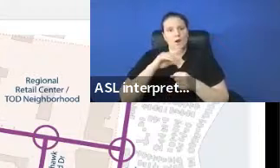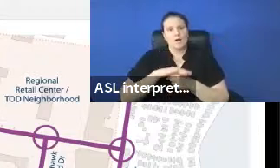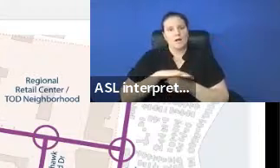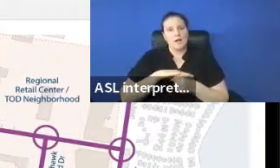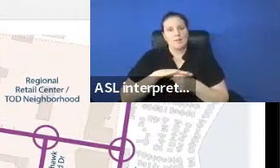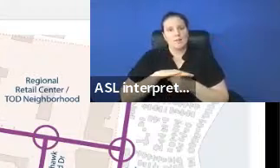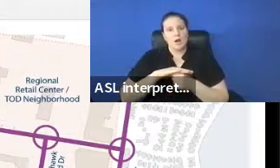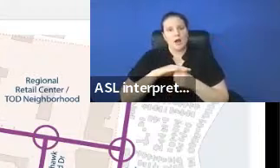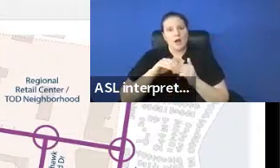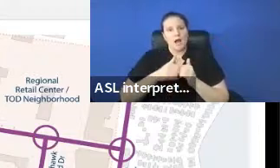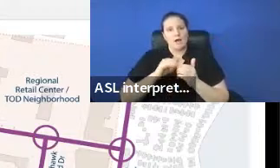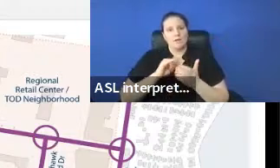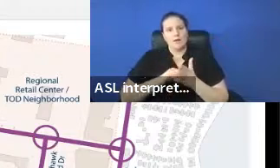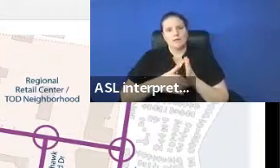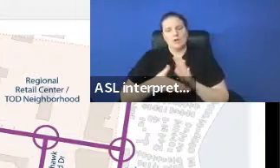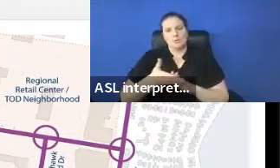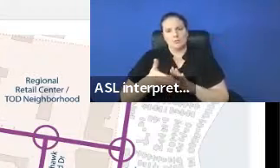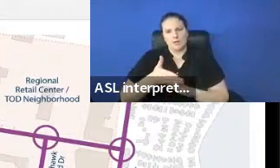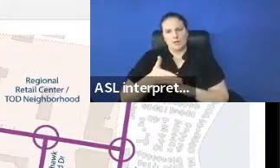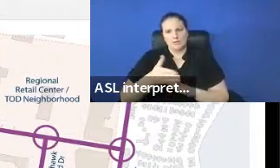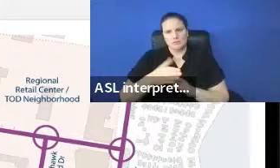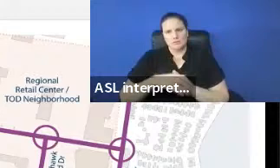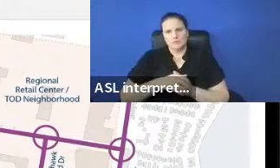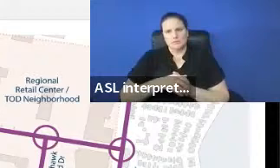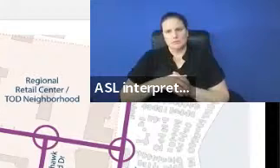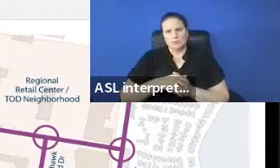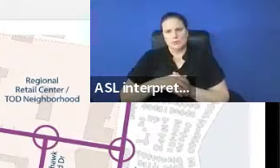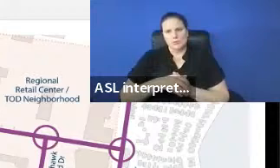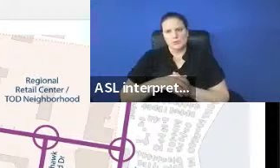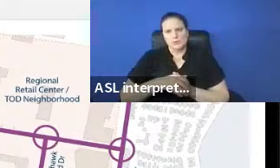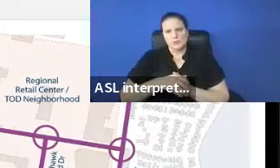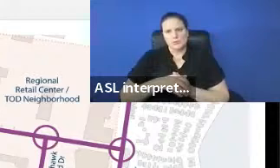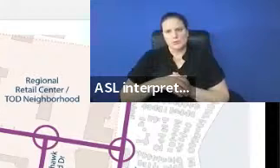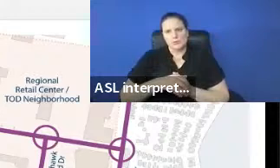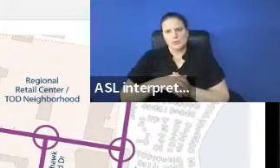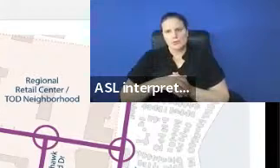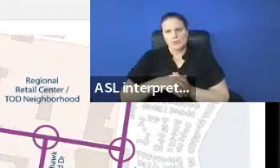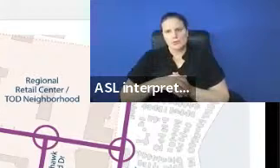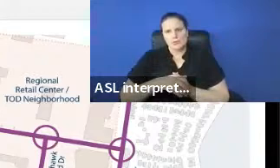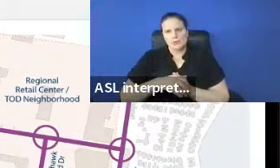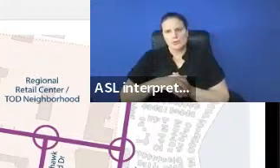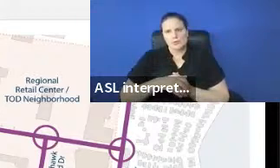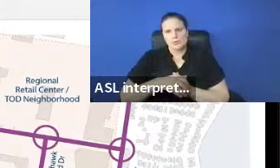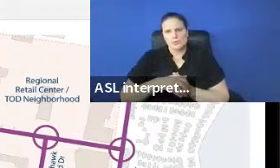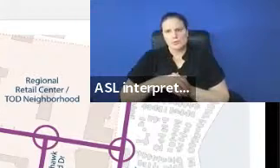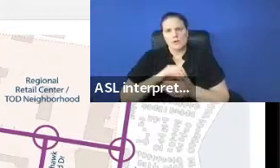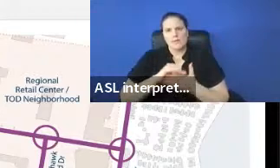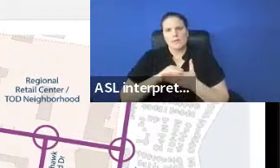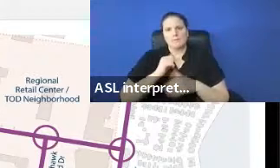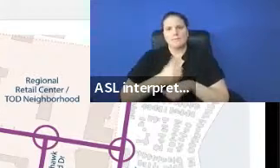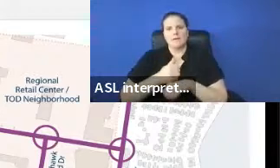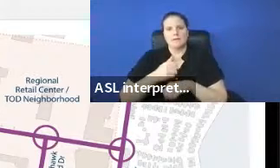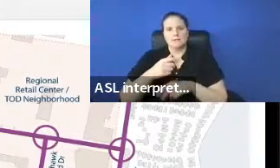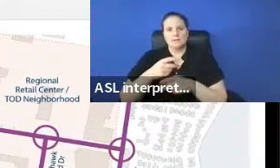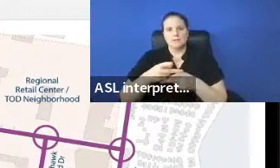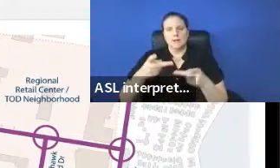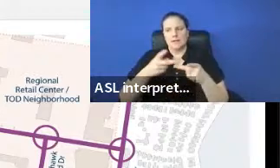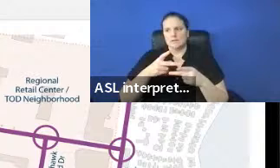how this is going to operate. So I'll start with the base case, and I'm going to talk about impedance